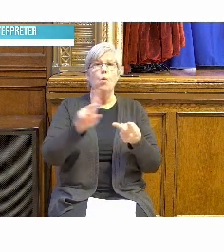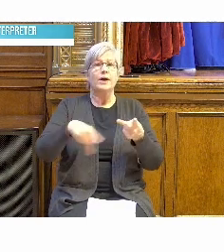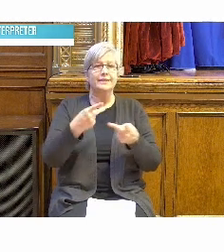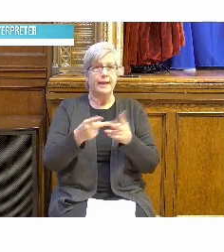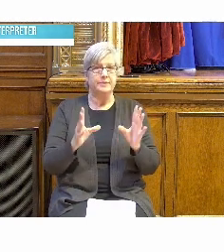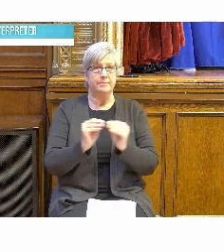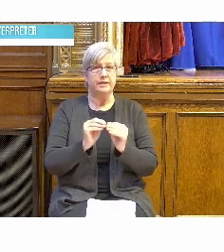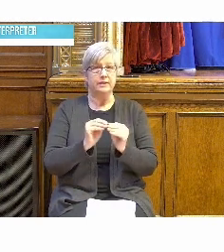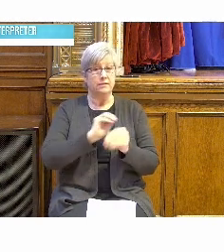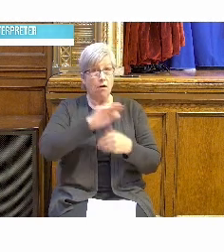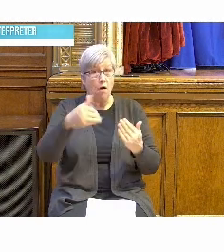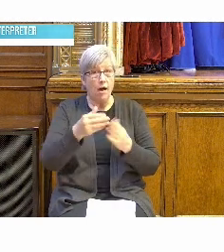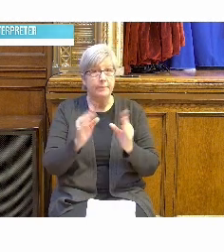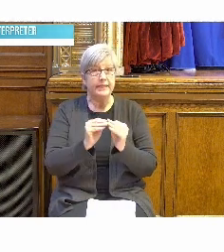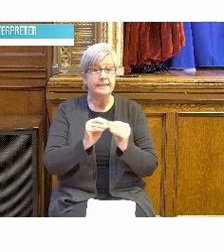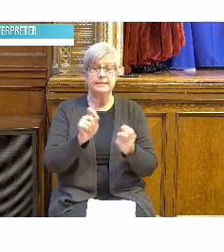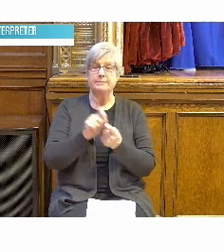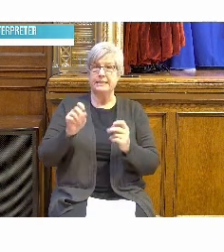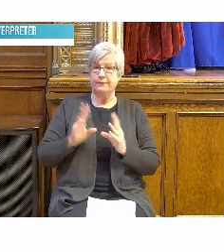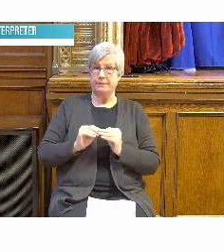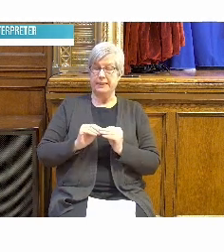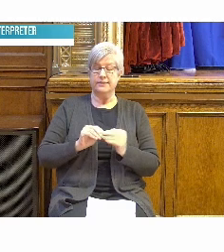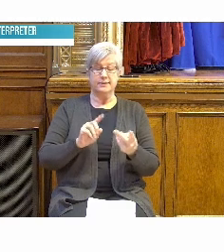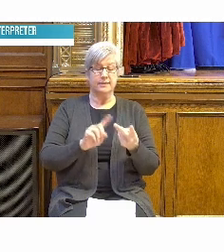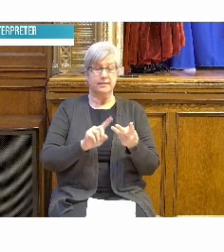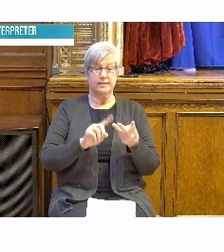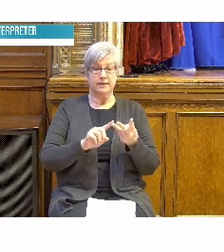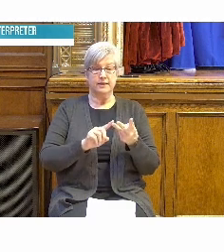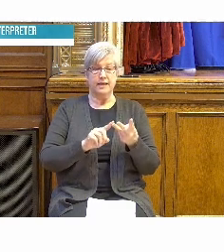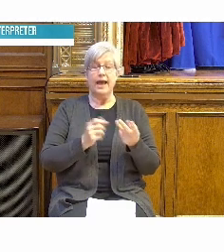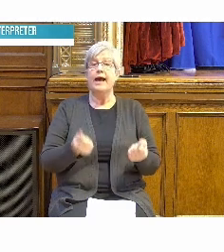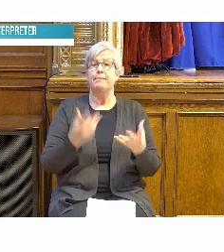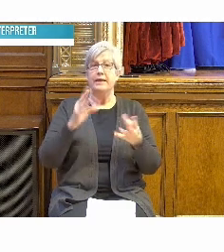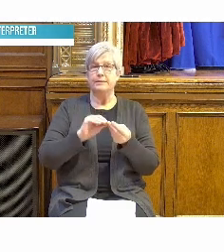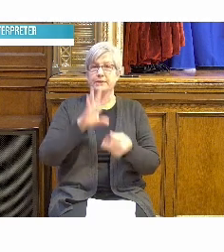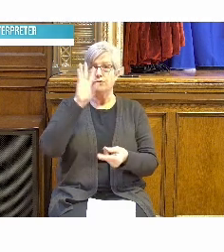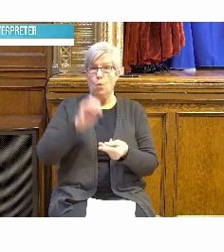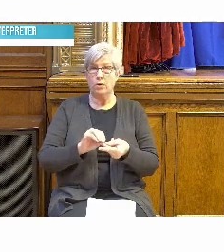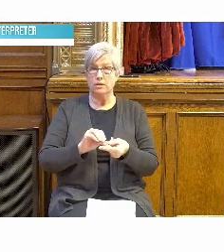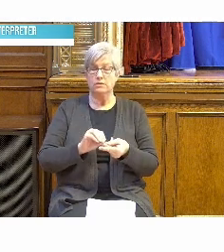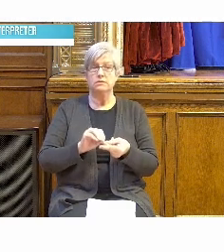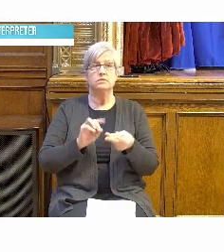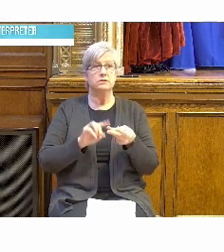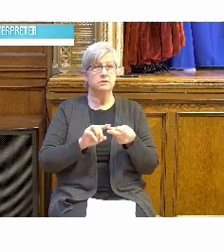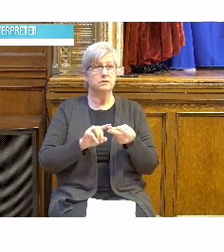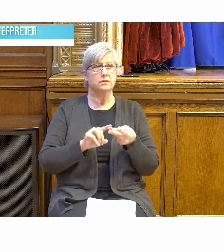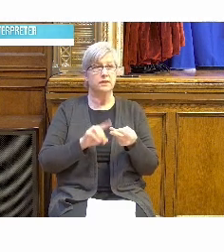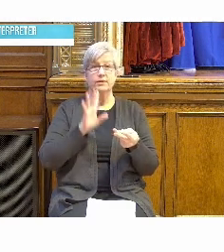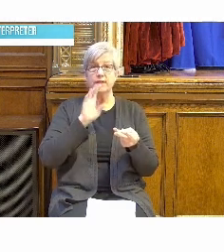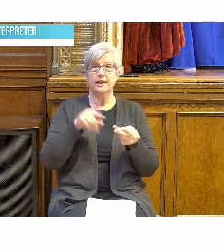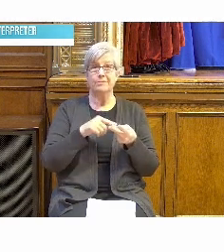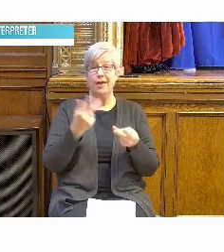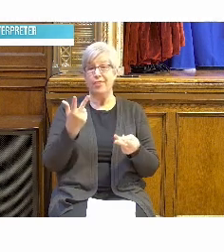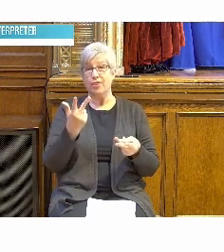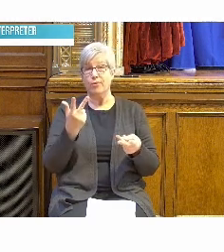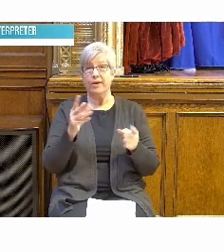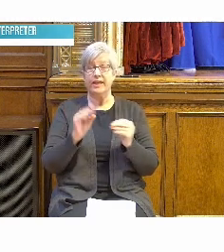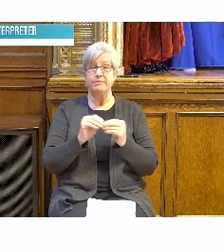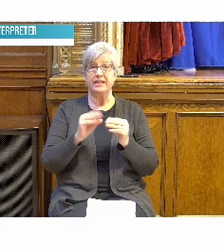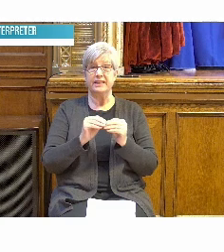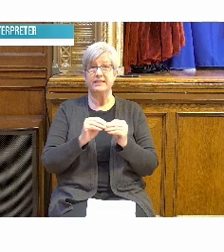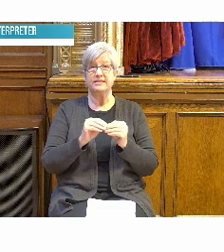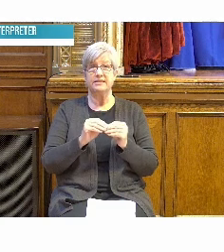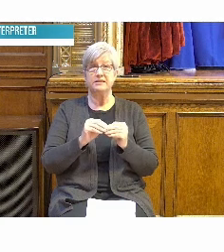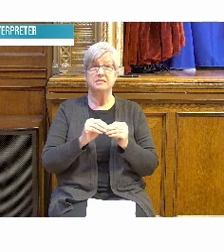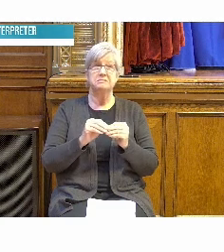talking about. We need to look at the number of meetings about which we're talking. If we're talking about 3 meetings out of